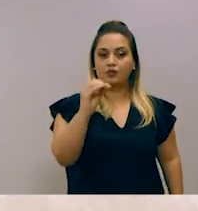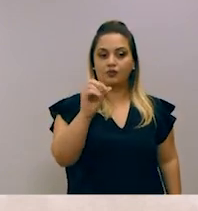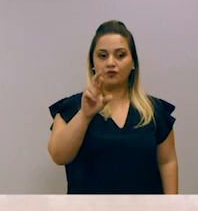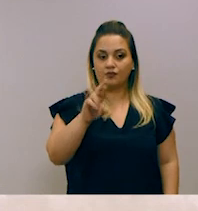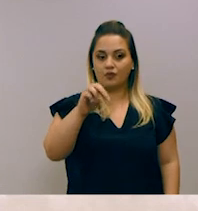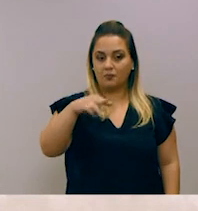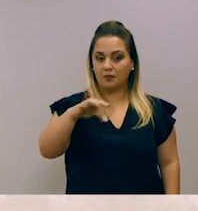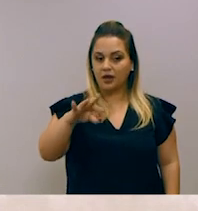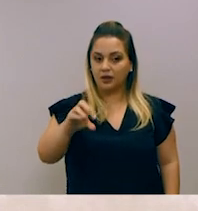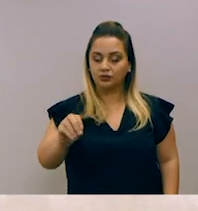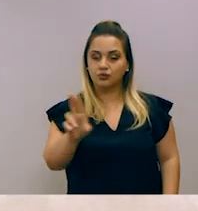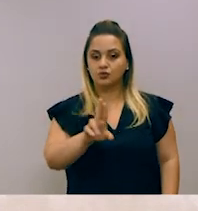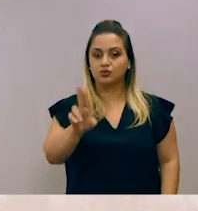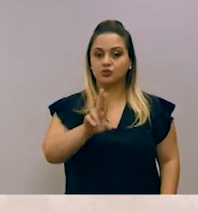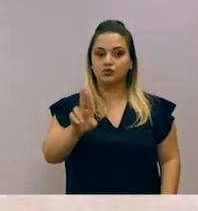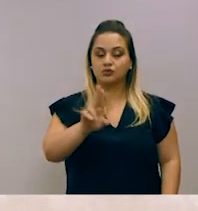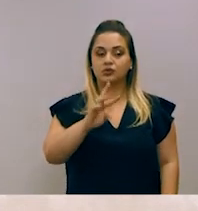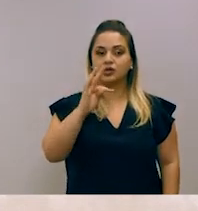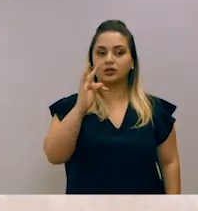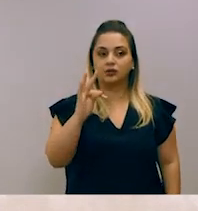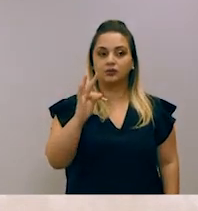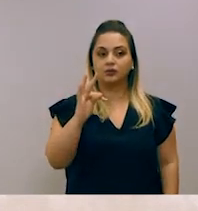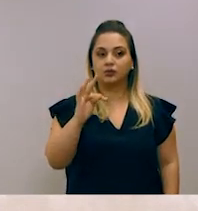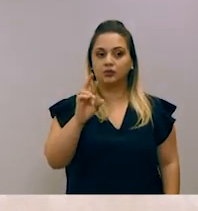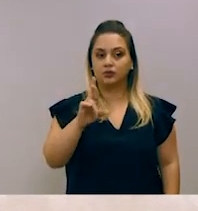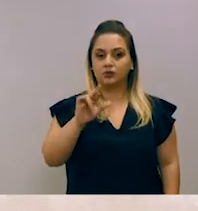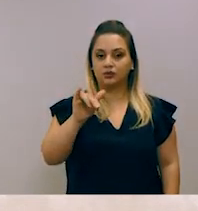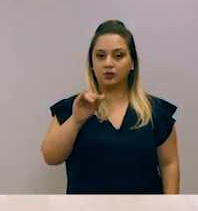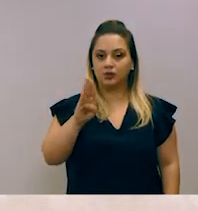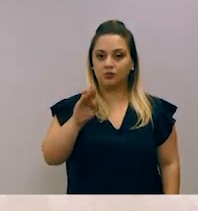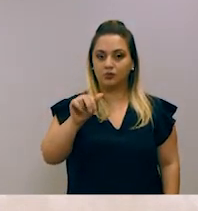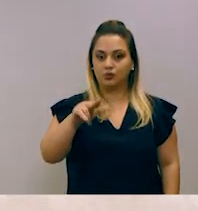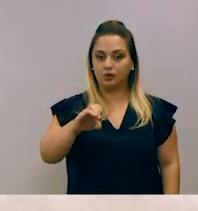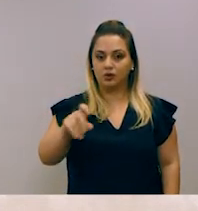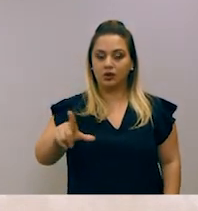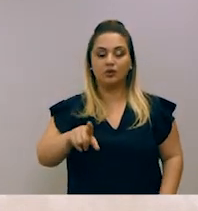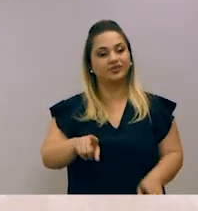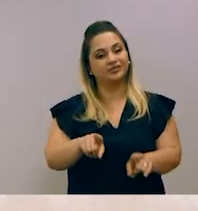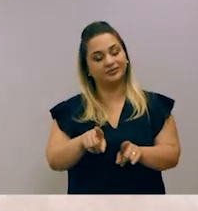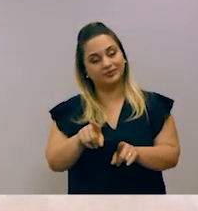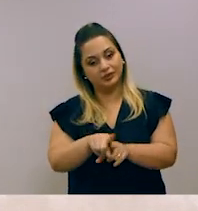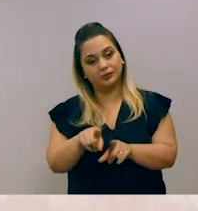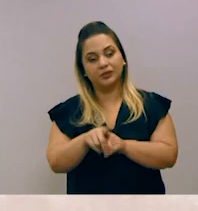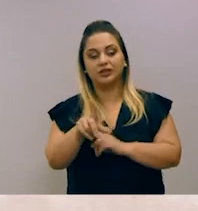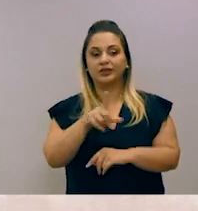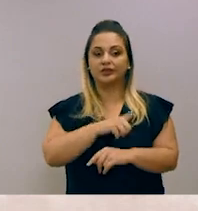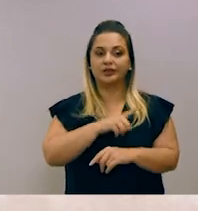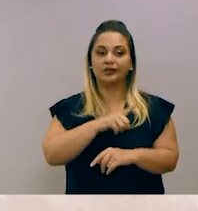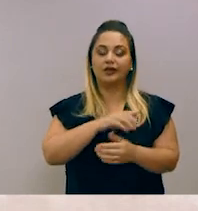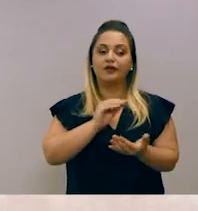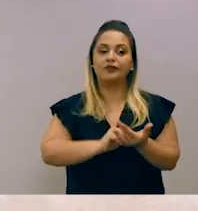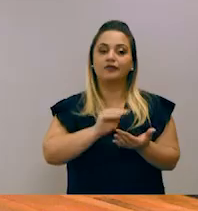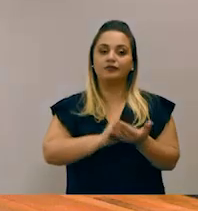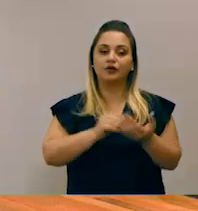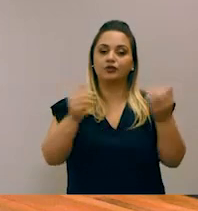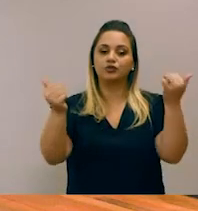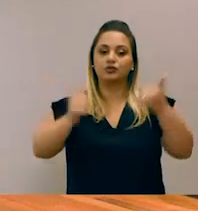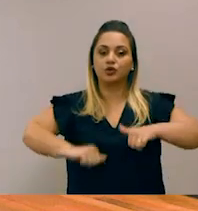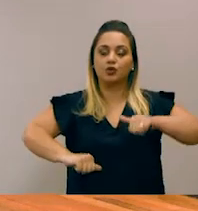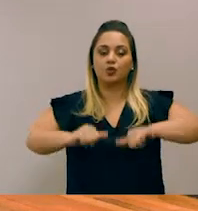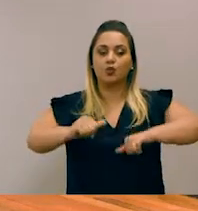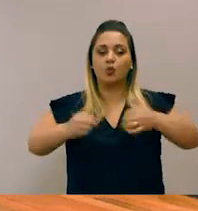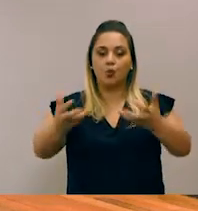format used in law courts all over the world, you have problems in the quality of the content.